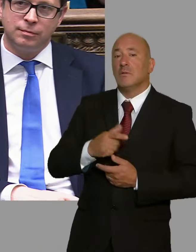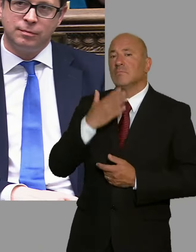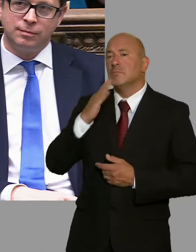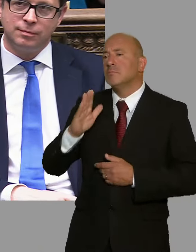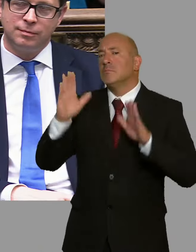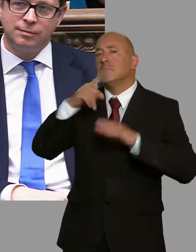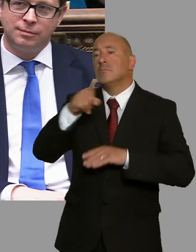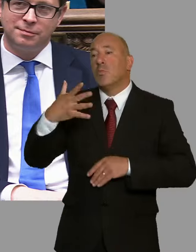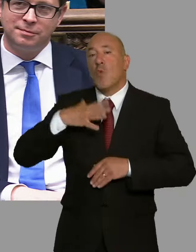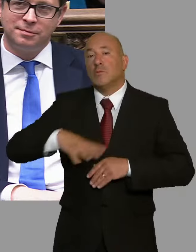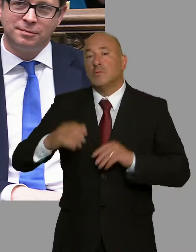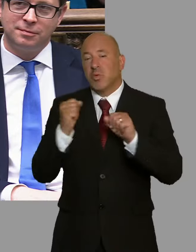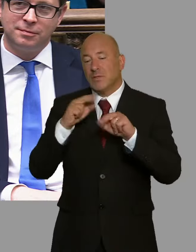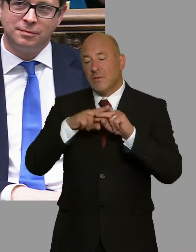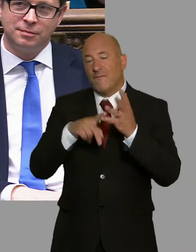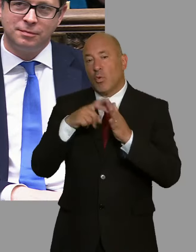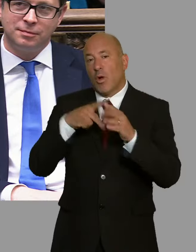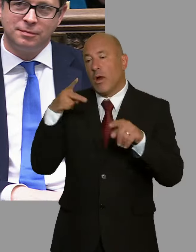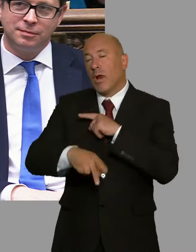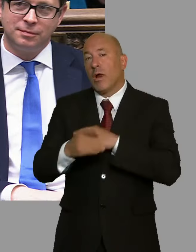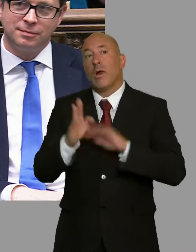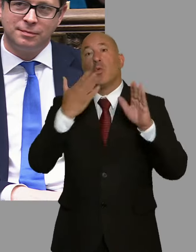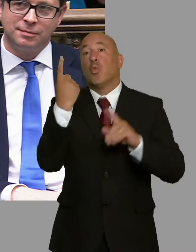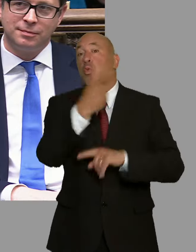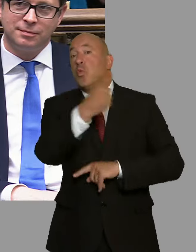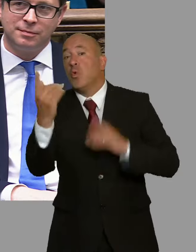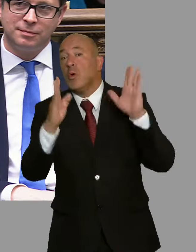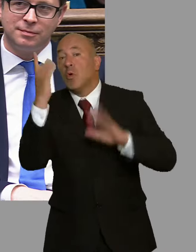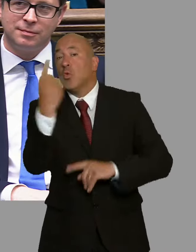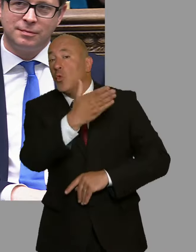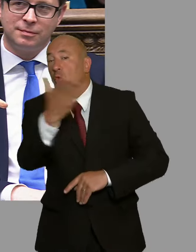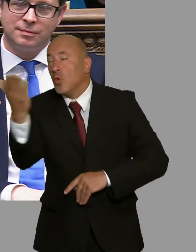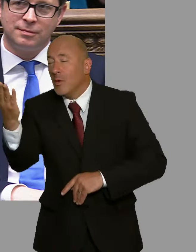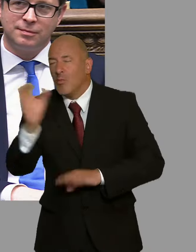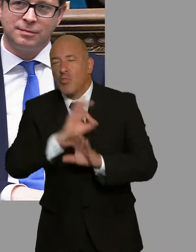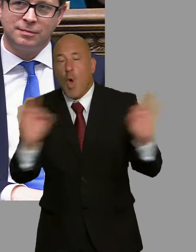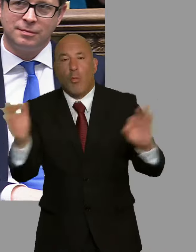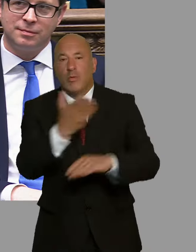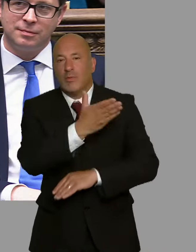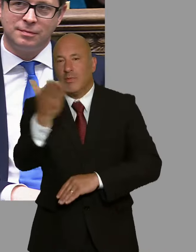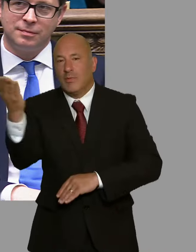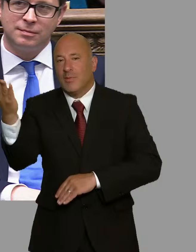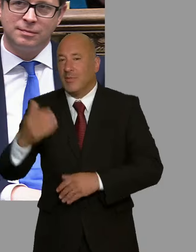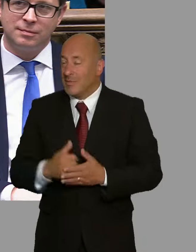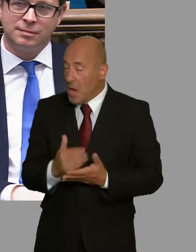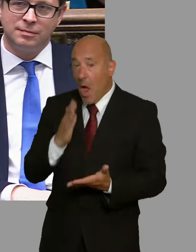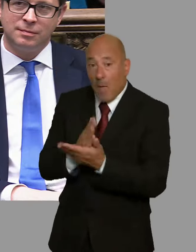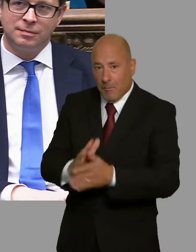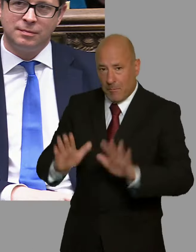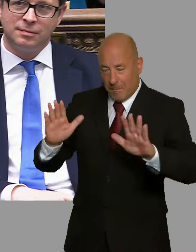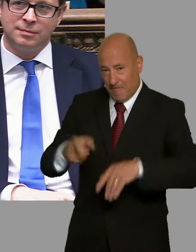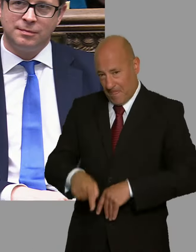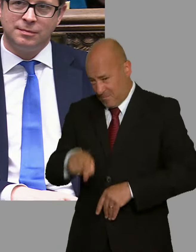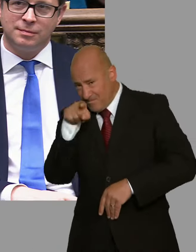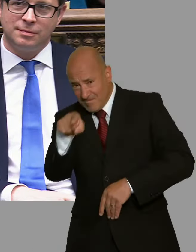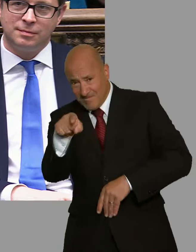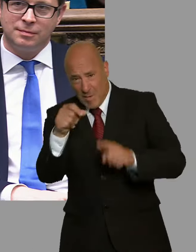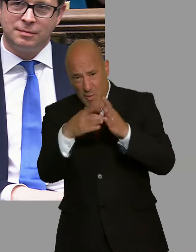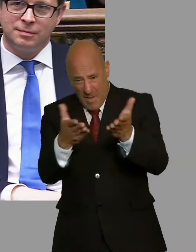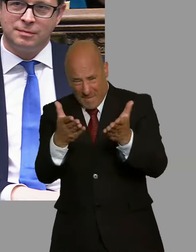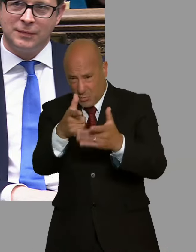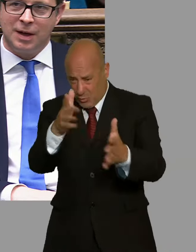They need to look at what they are doing to the country. The truth is, we all know that there's this Prime Minister, this Labour government, and their policies that